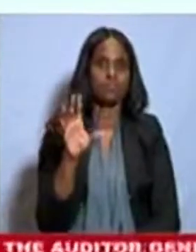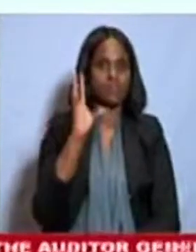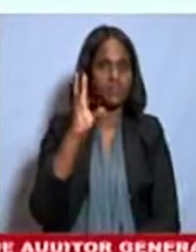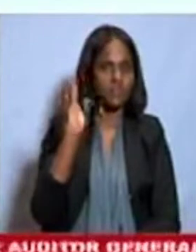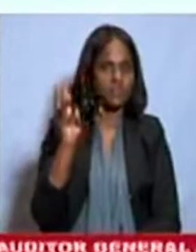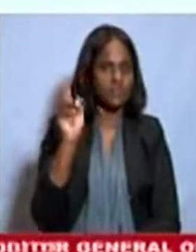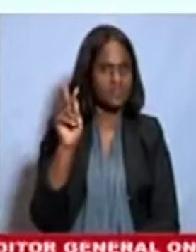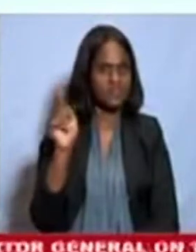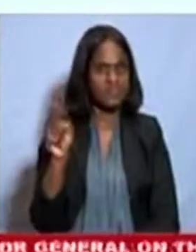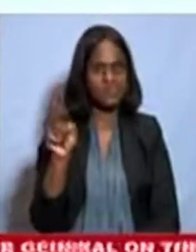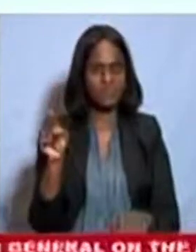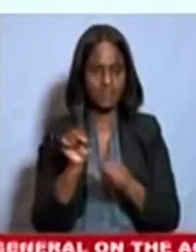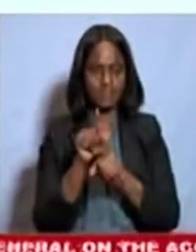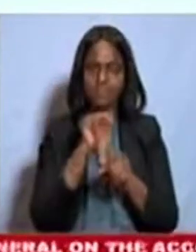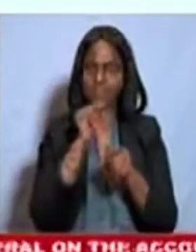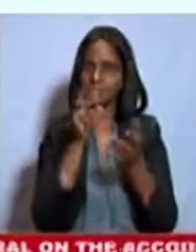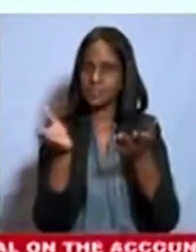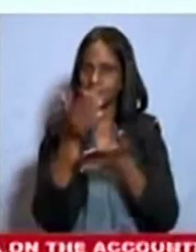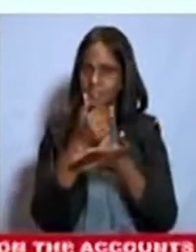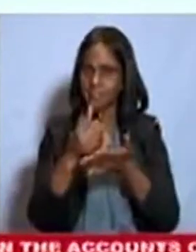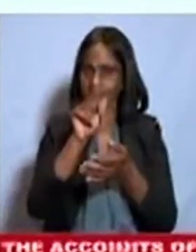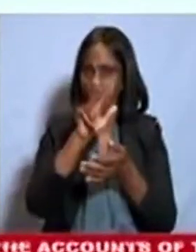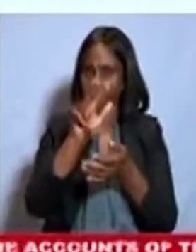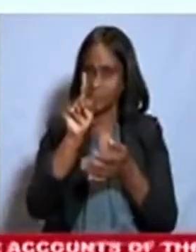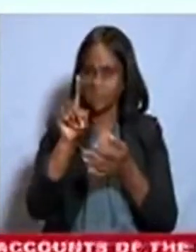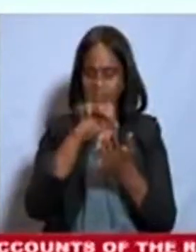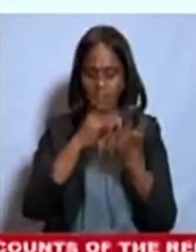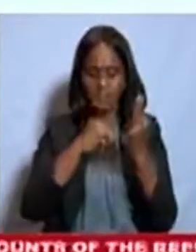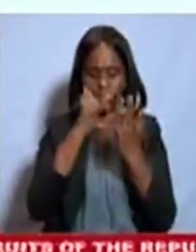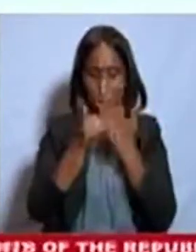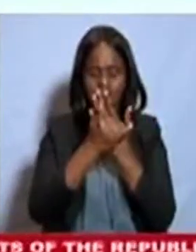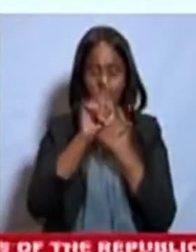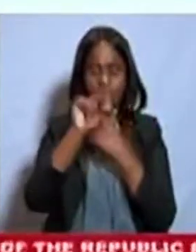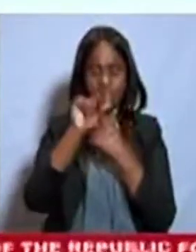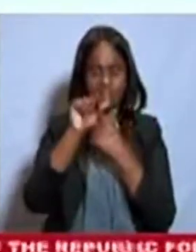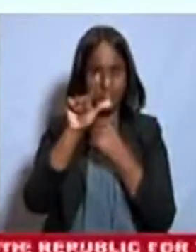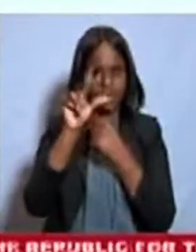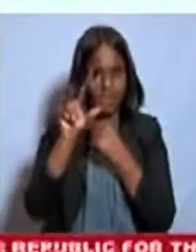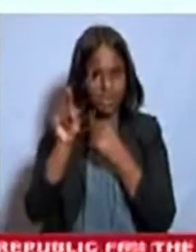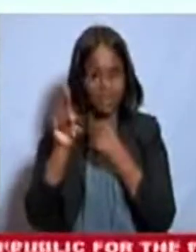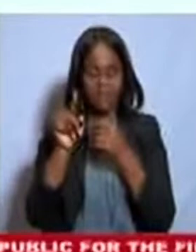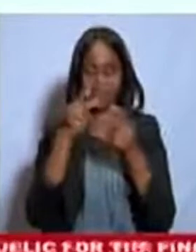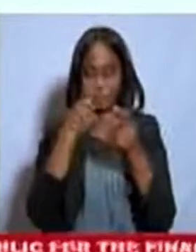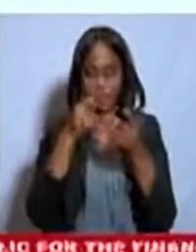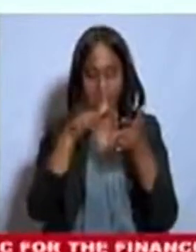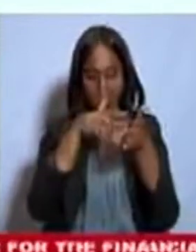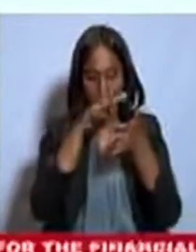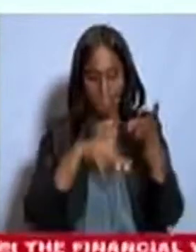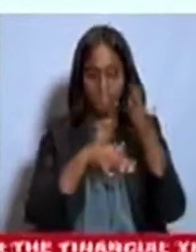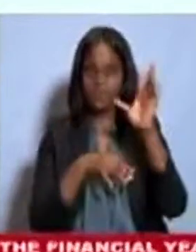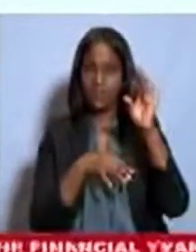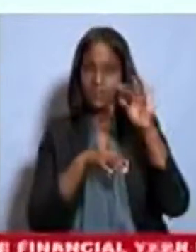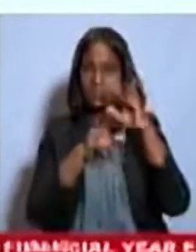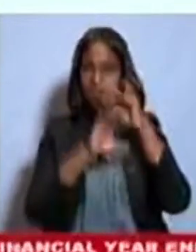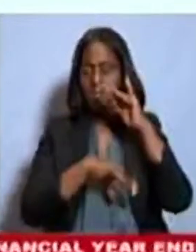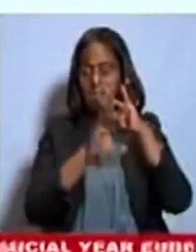6,114,866 kwacha and recovered as of 31st July 2023. See Table 7 below.